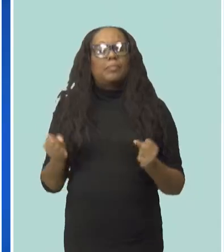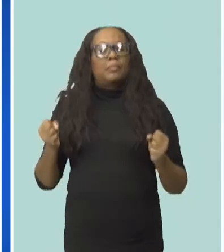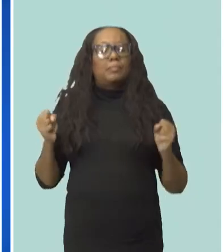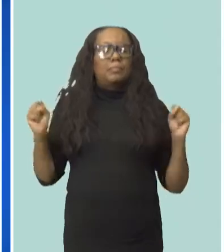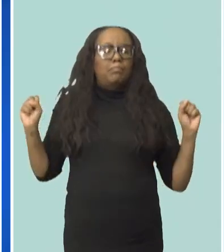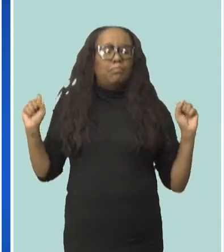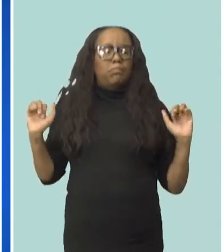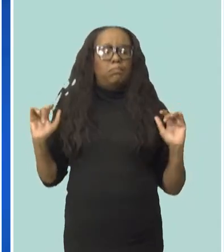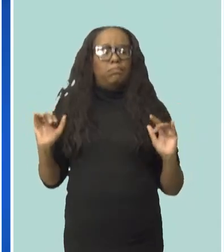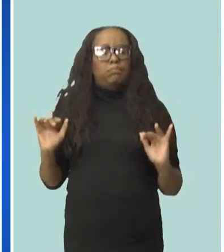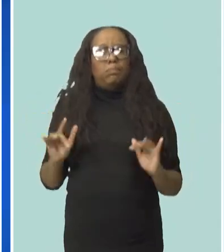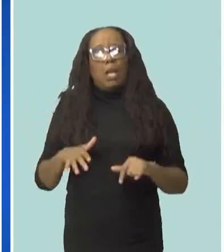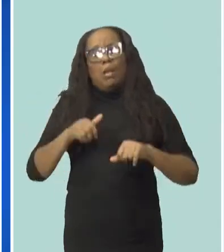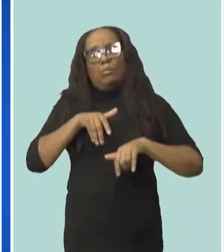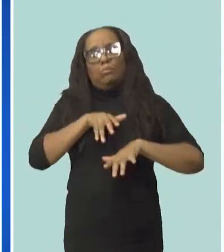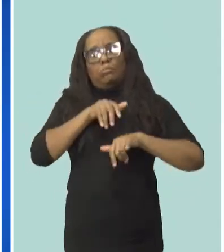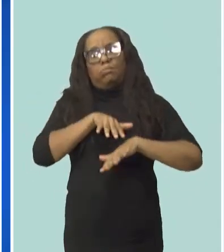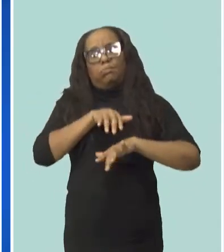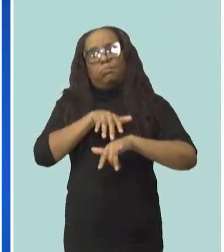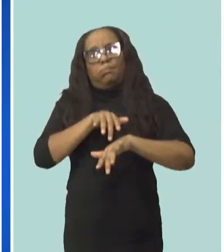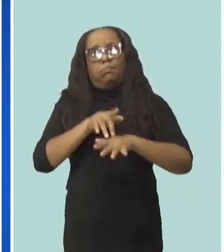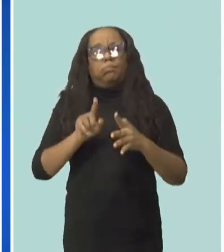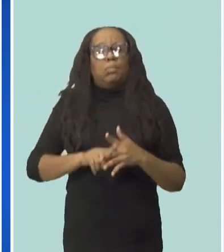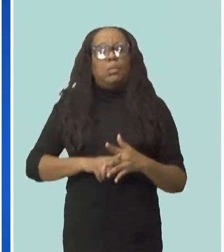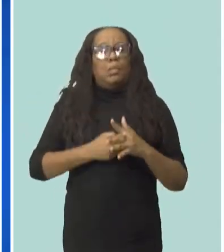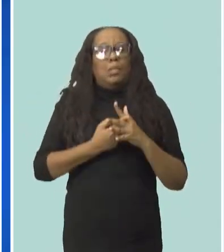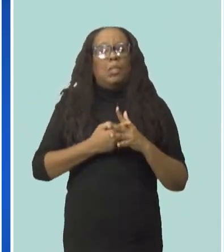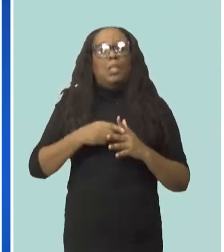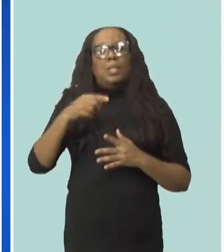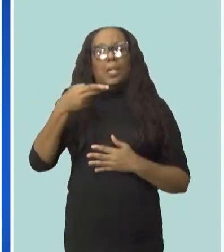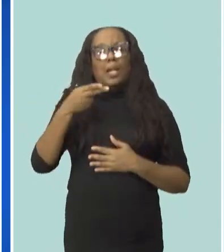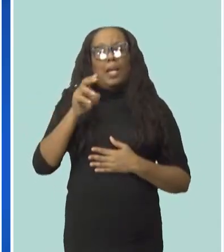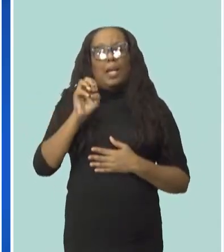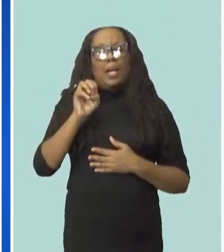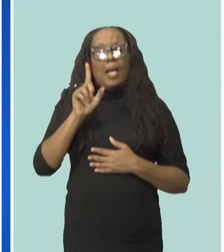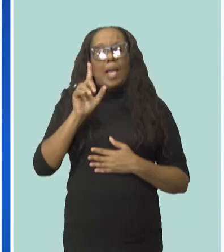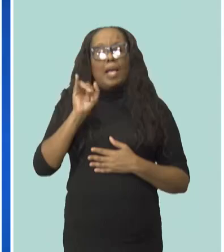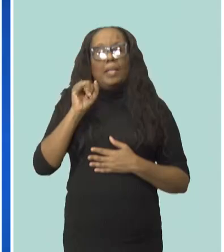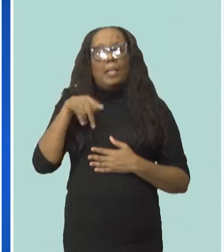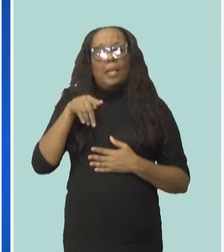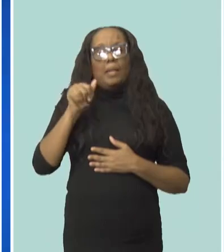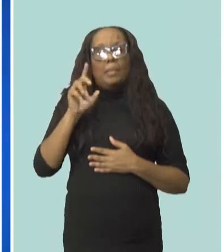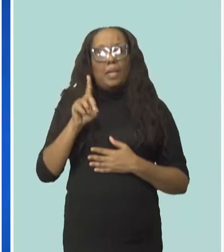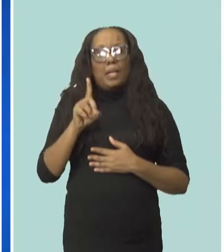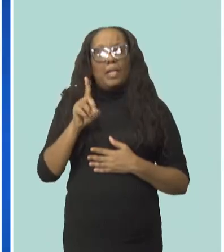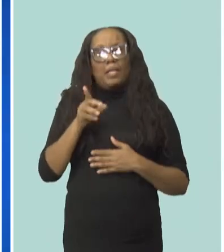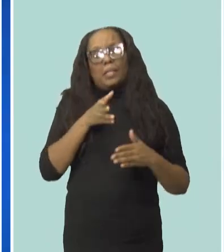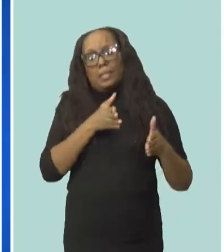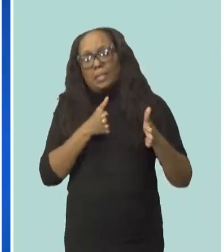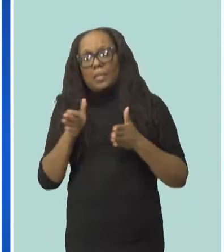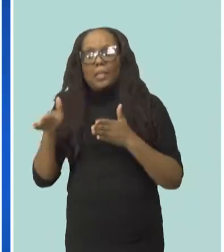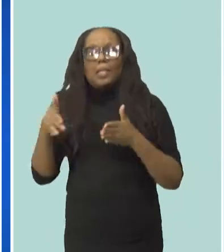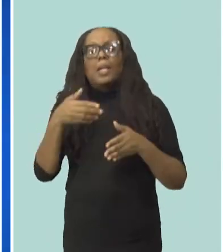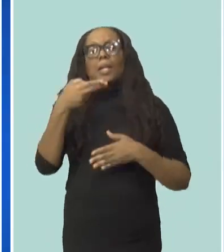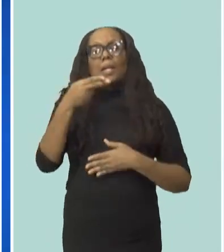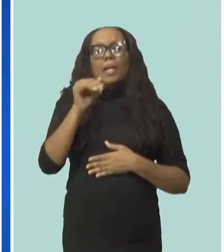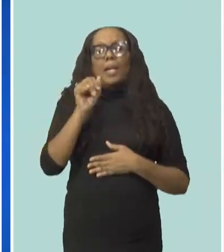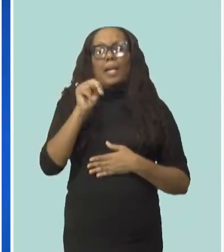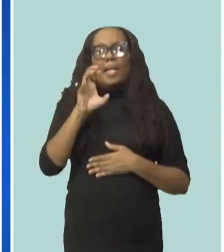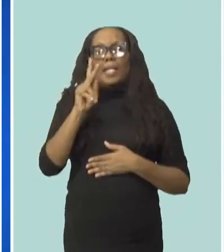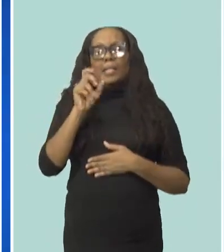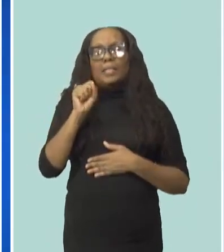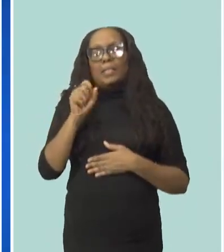in bands will parade along the route, commencing at the helipad car park, proceeding along Hink Street, Princess Alice